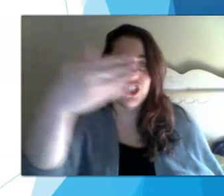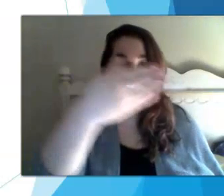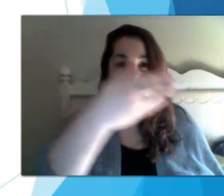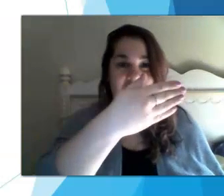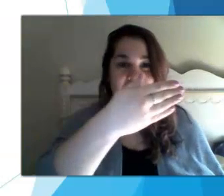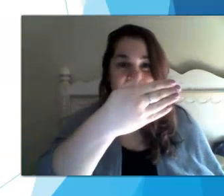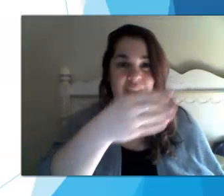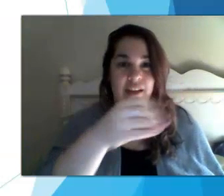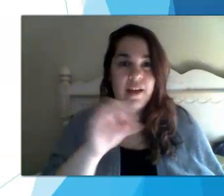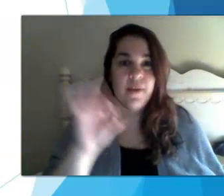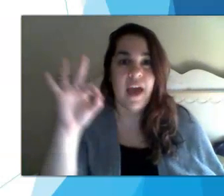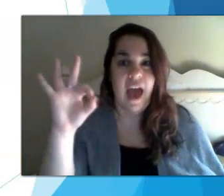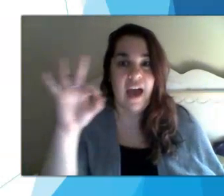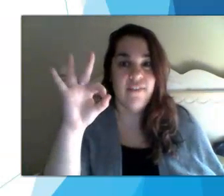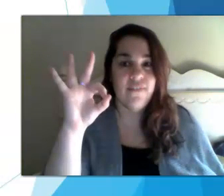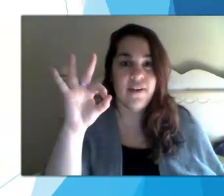Fish.